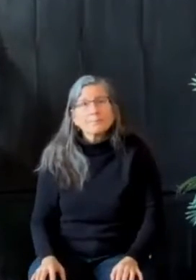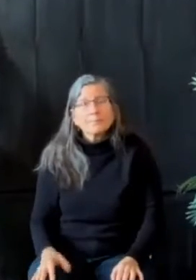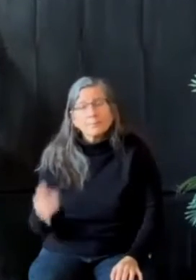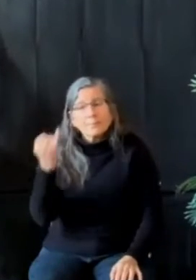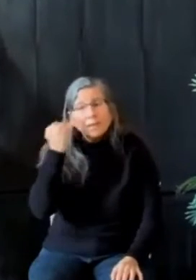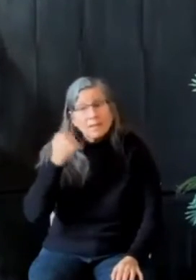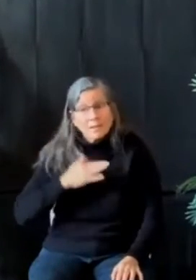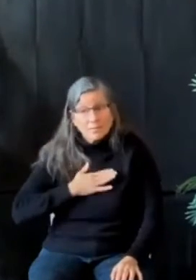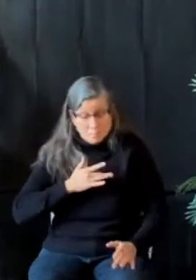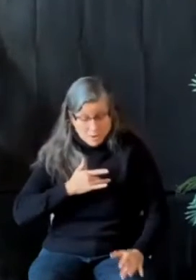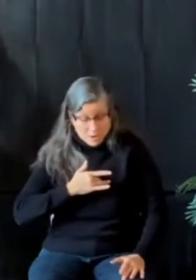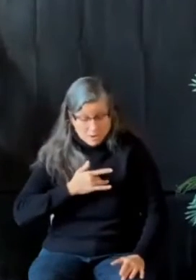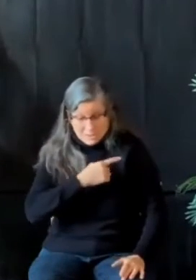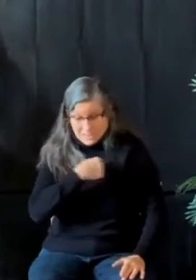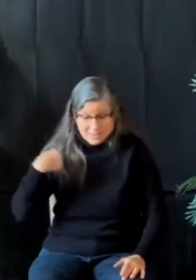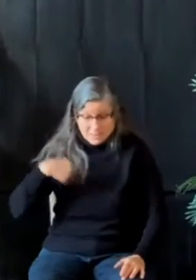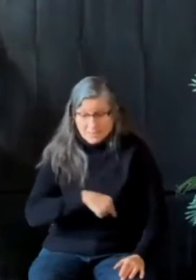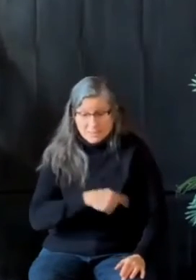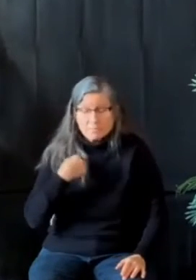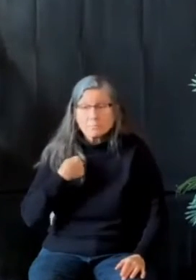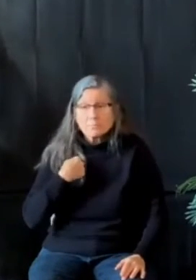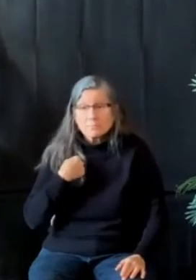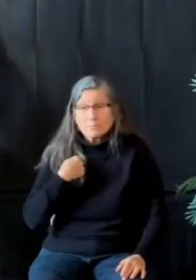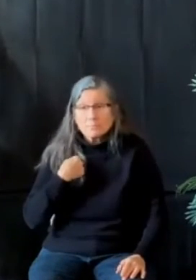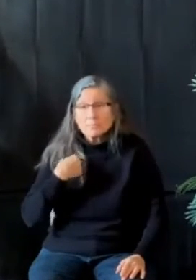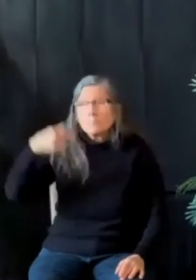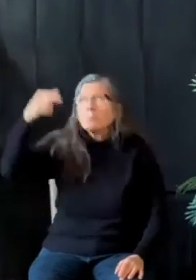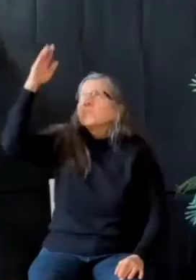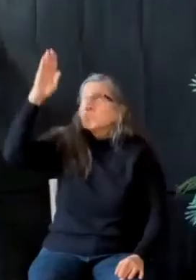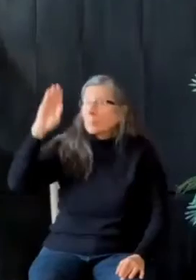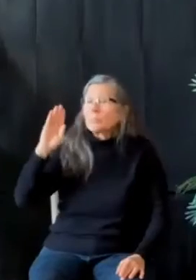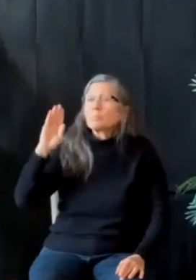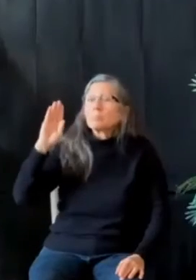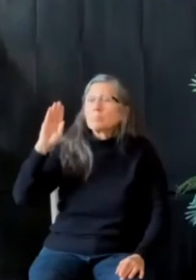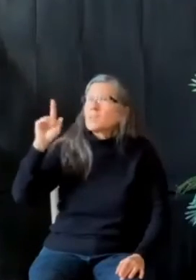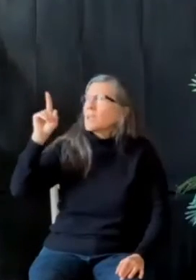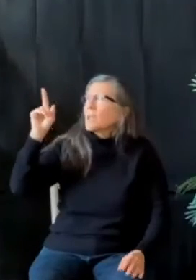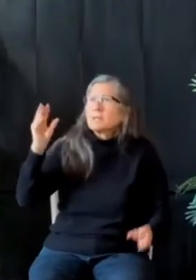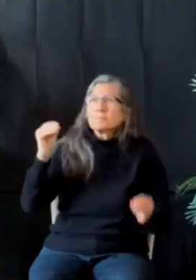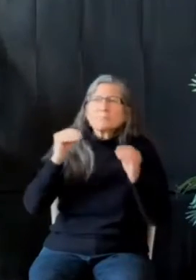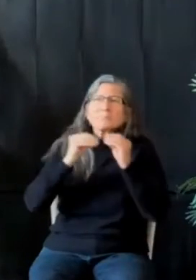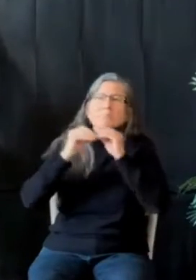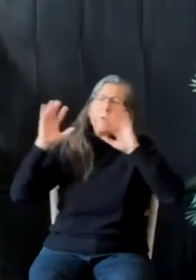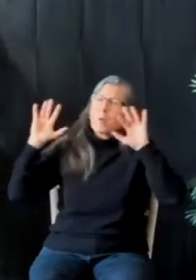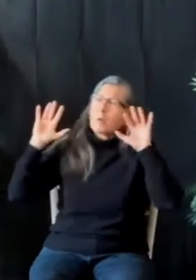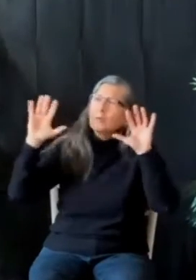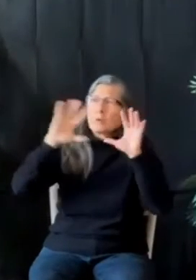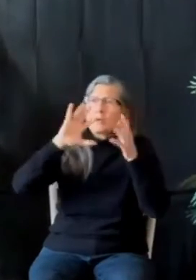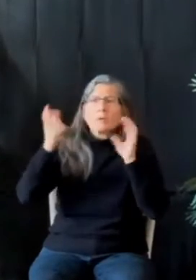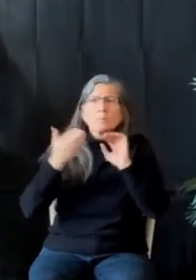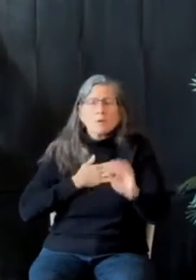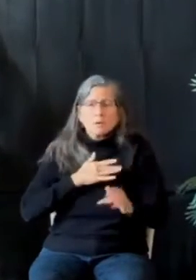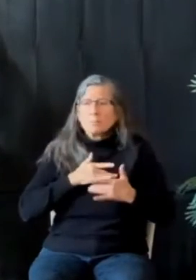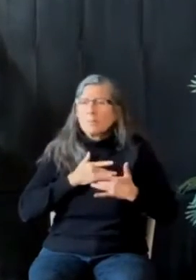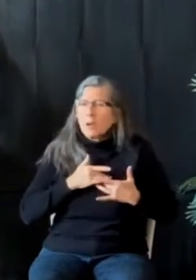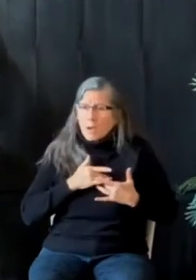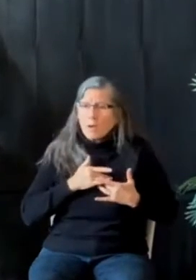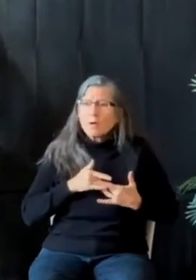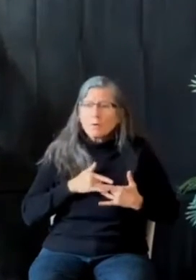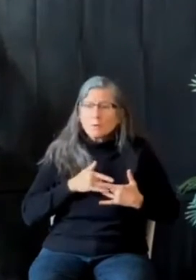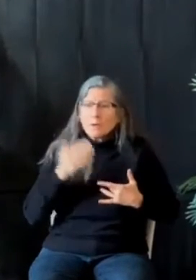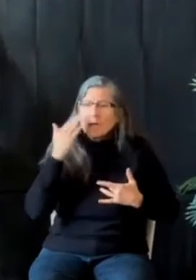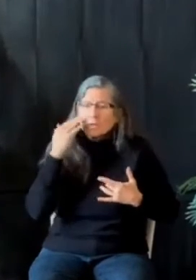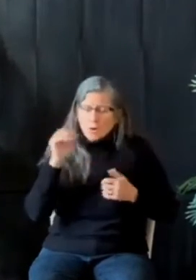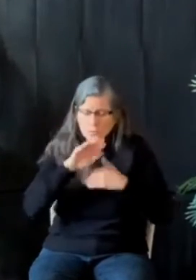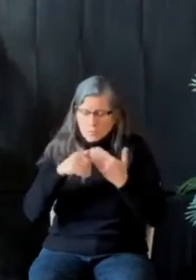If my heart condemns me, God is greater than my heart and knows